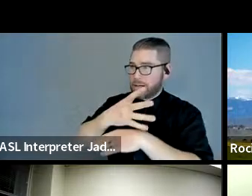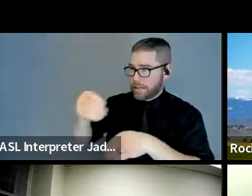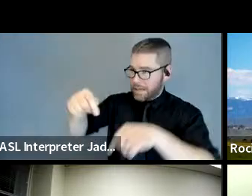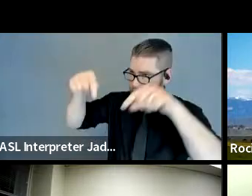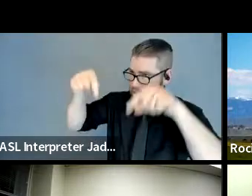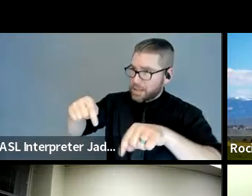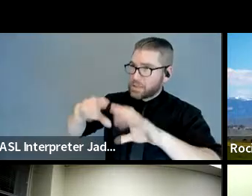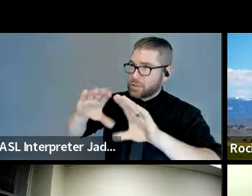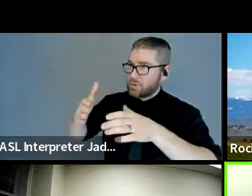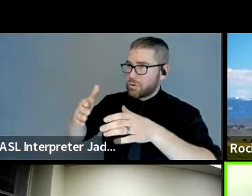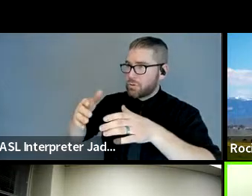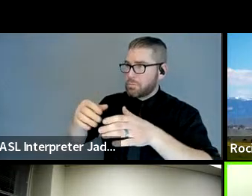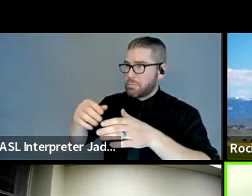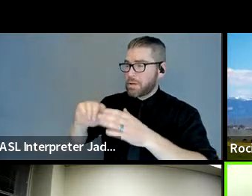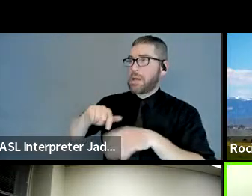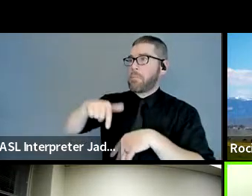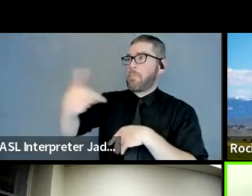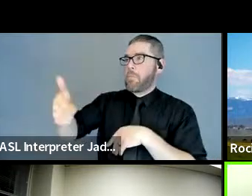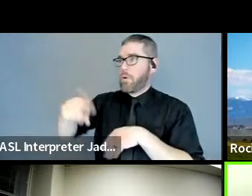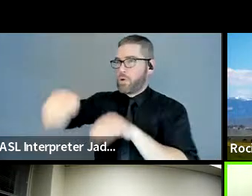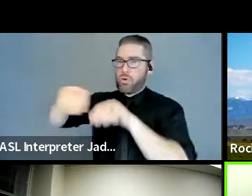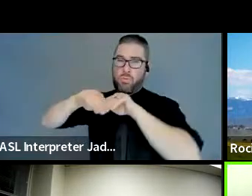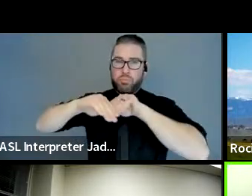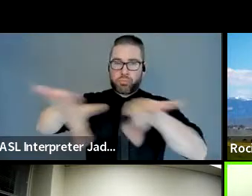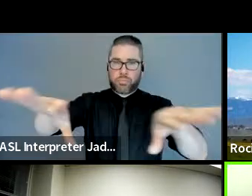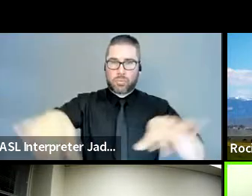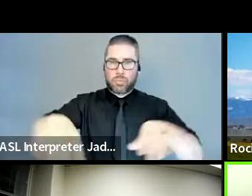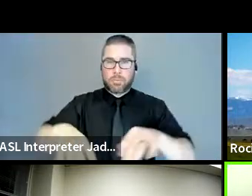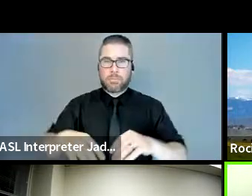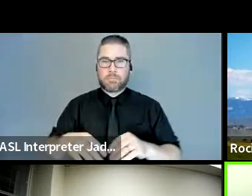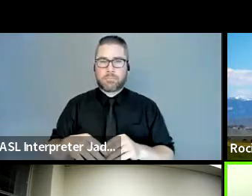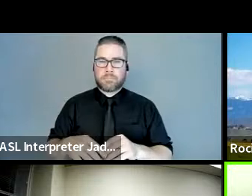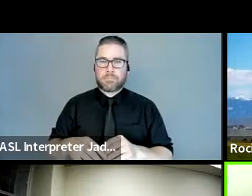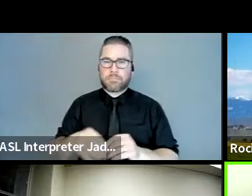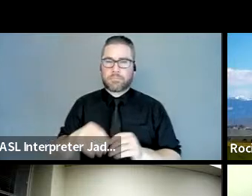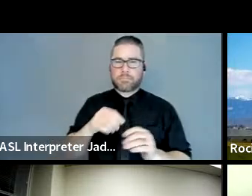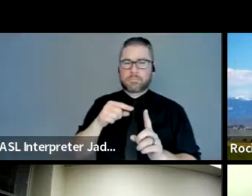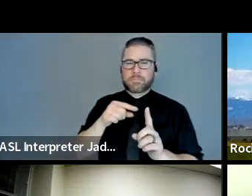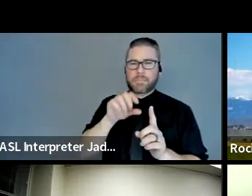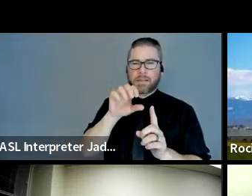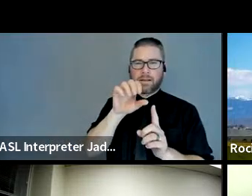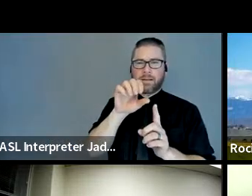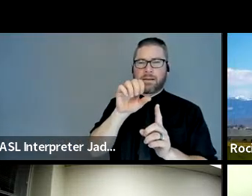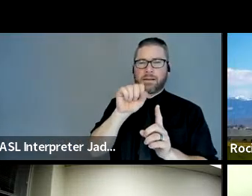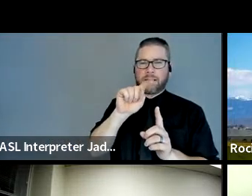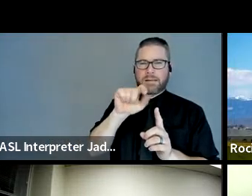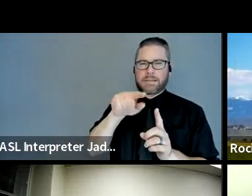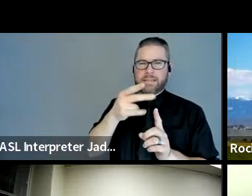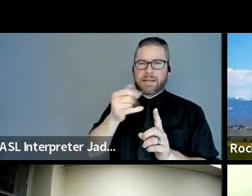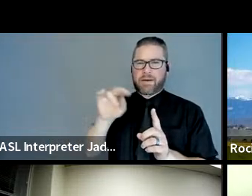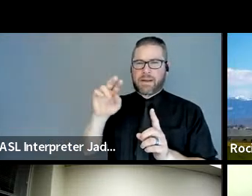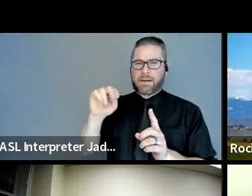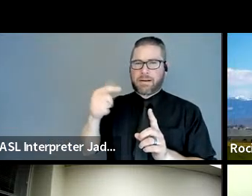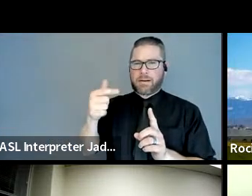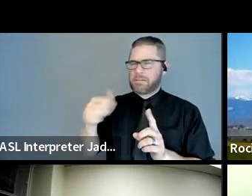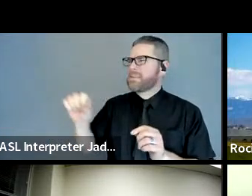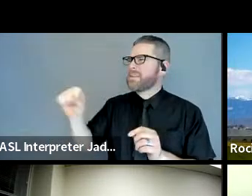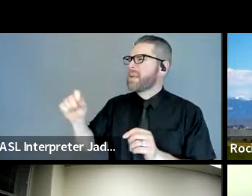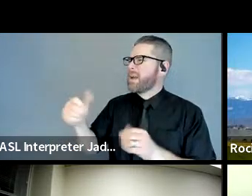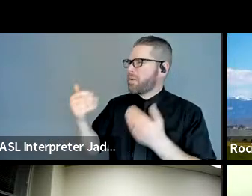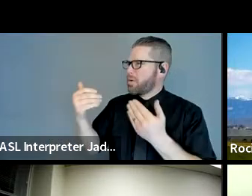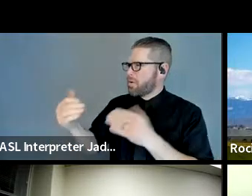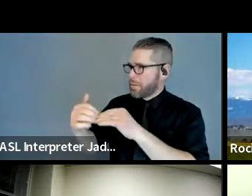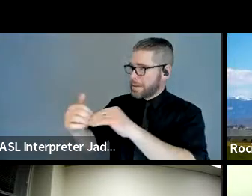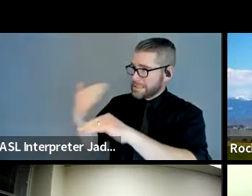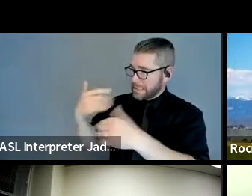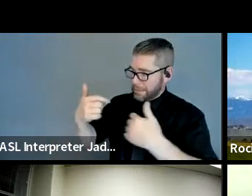CSC? Yes, Jeff, go ahead and send it to us and we will share with the entire group. Okay. It would be great if you are planning to attend, if you could just